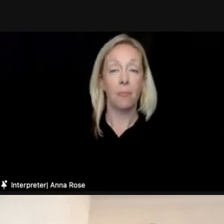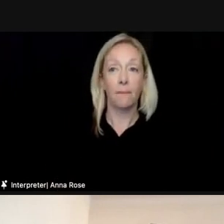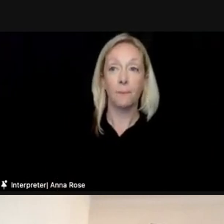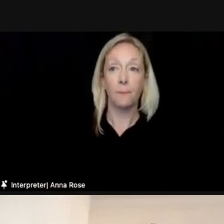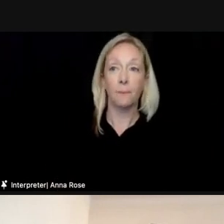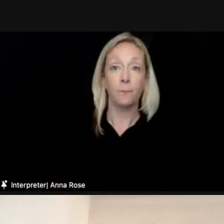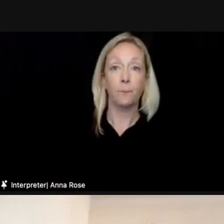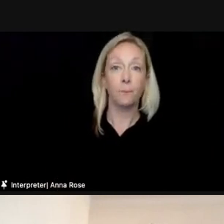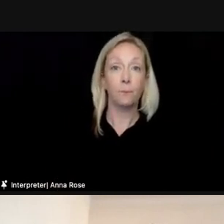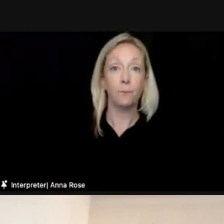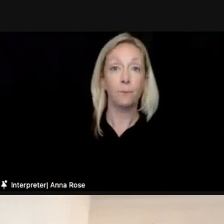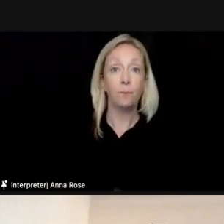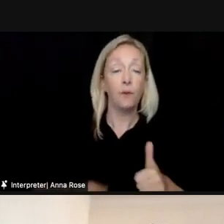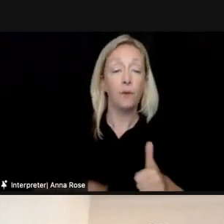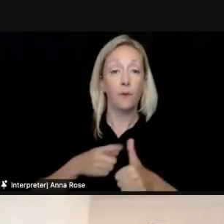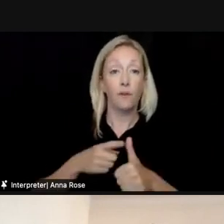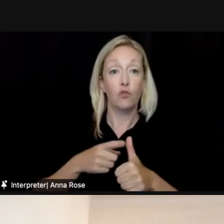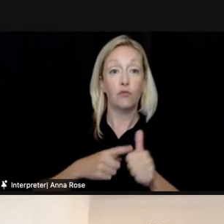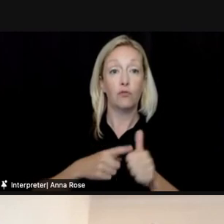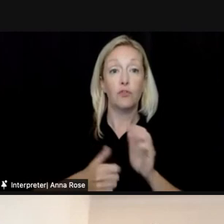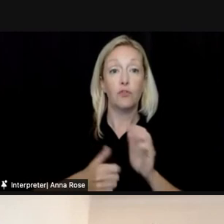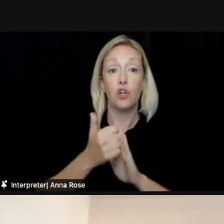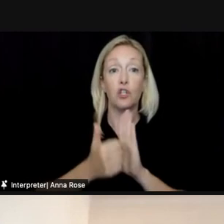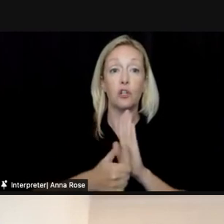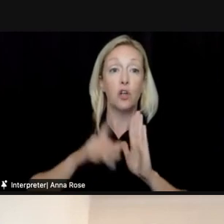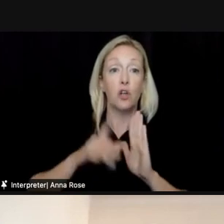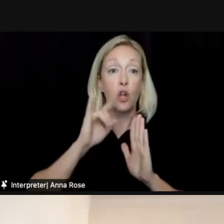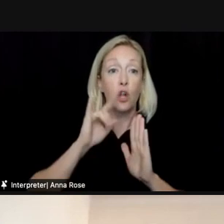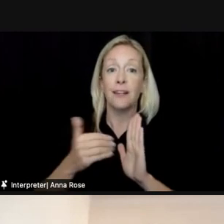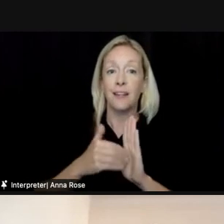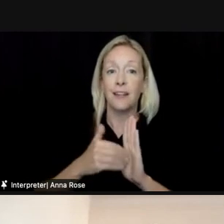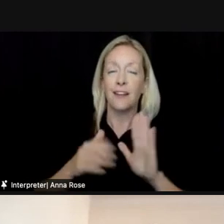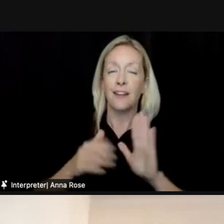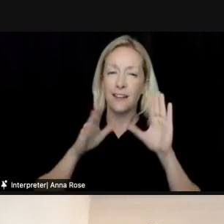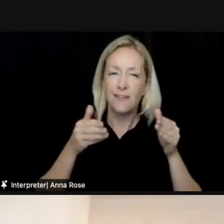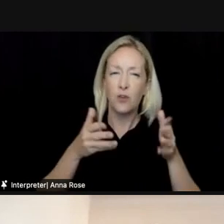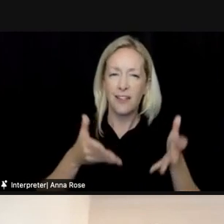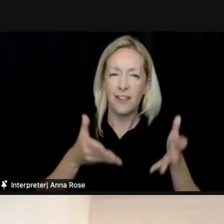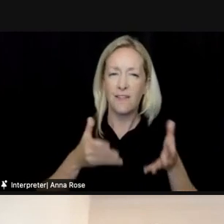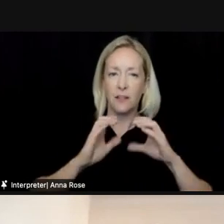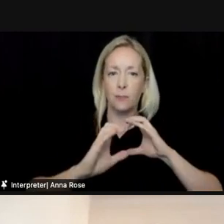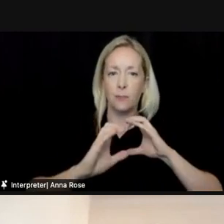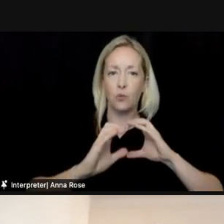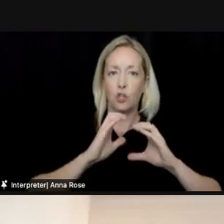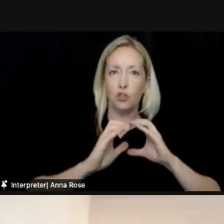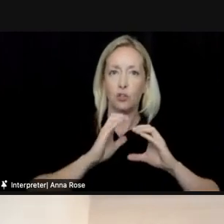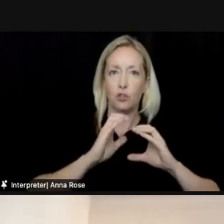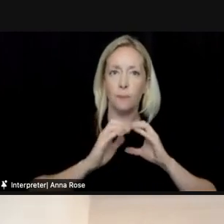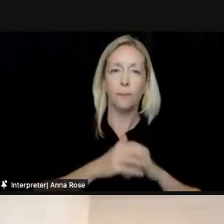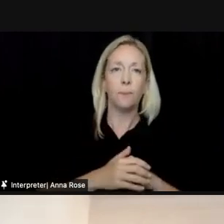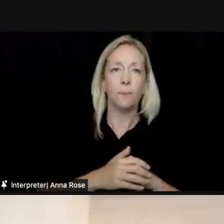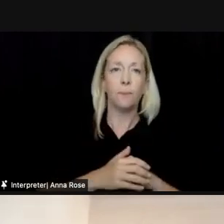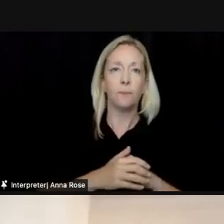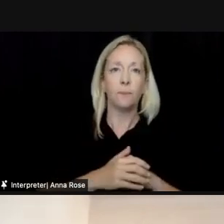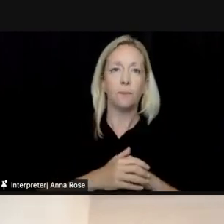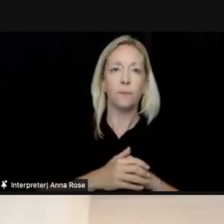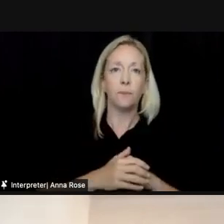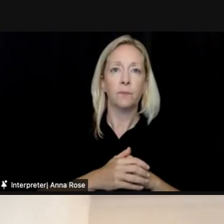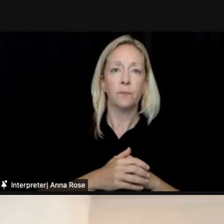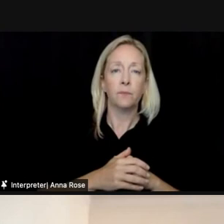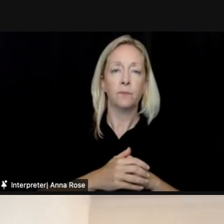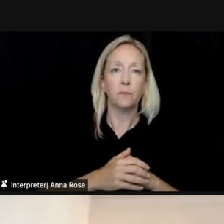So just a basic overview of what we're going to cover today. Like I said, a little bit more on the communication modes today, and